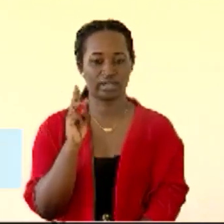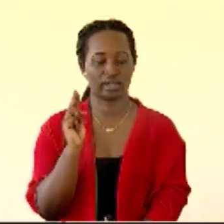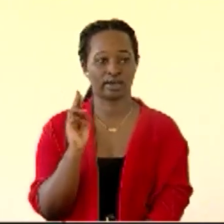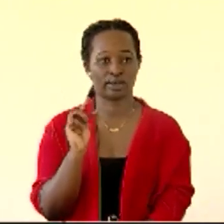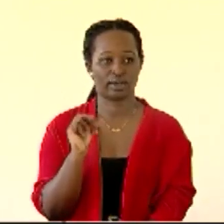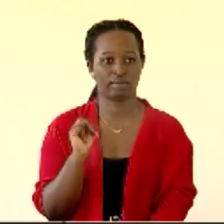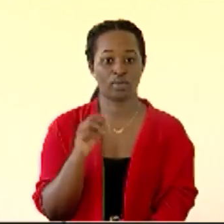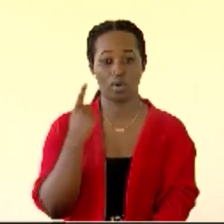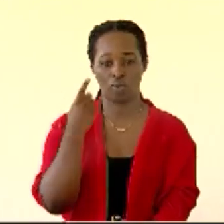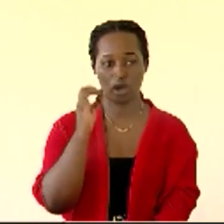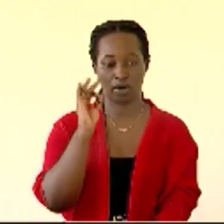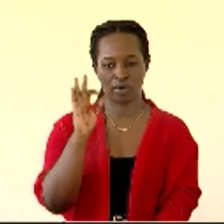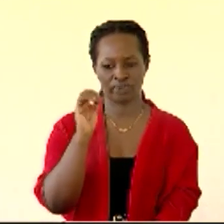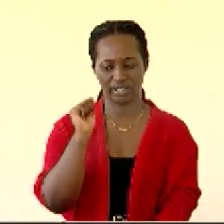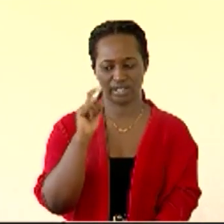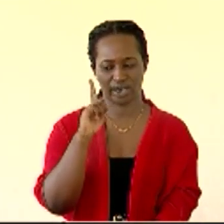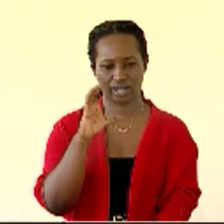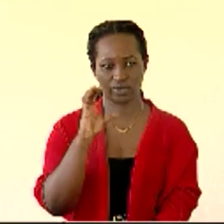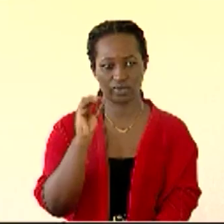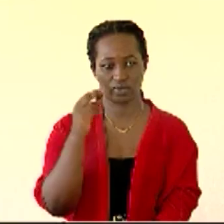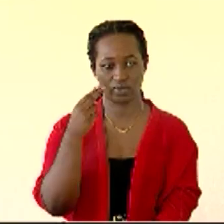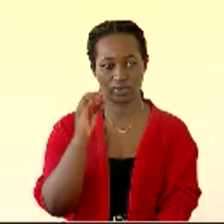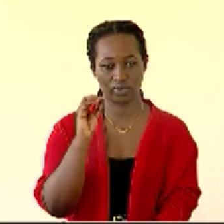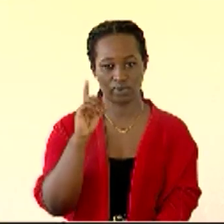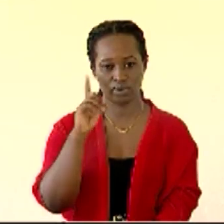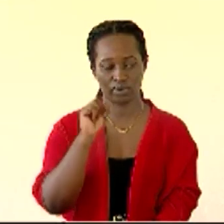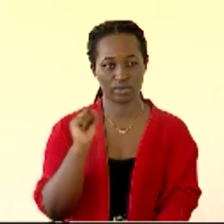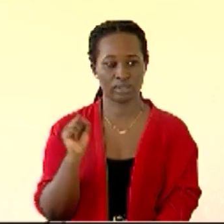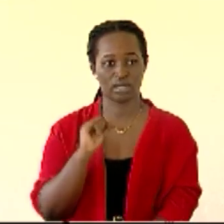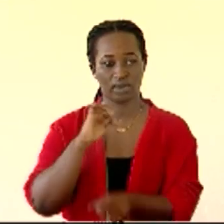the alcohols that are formed will be this.